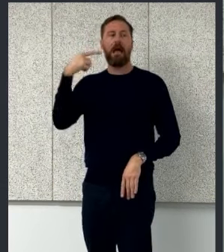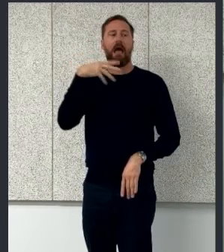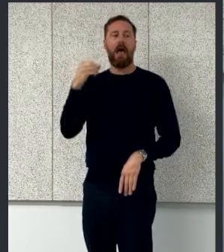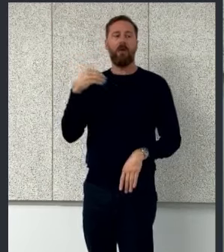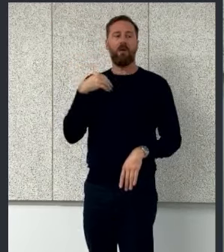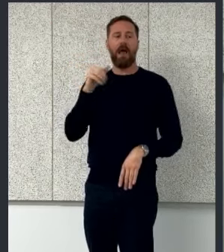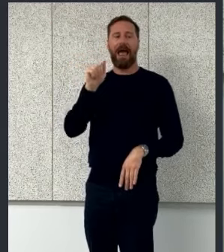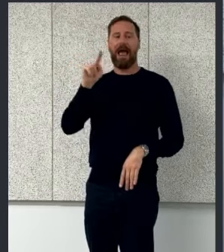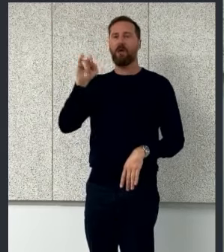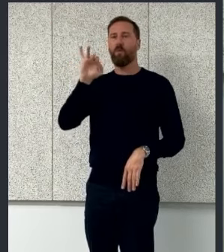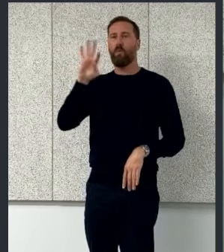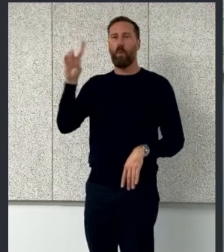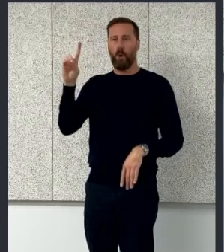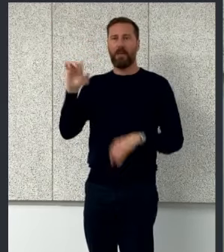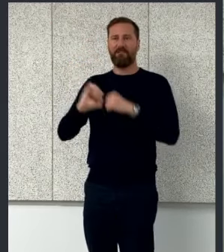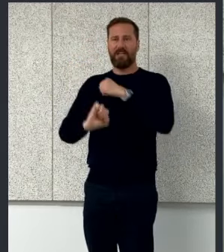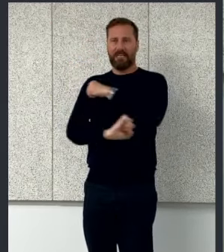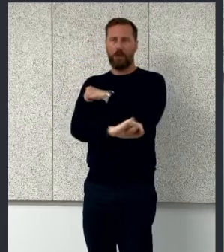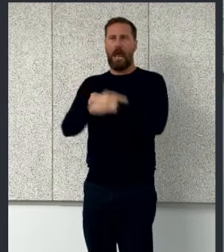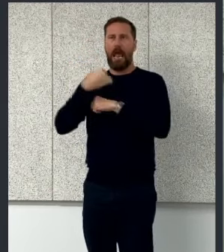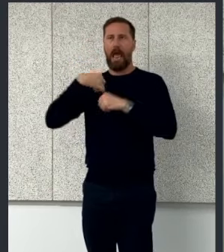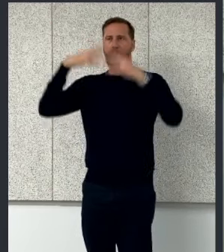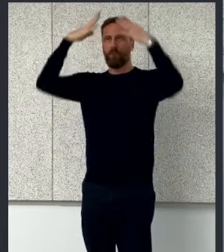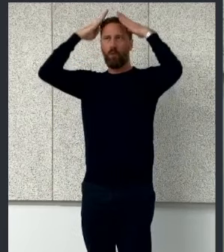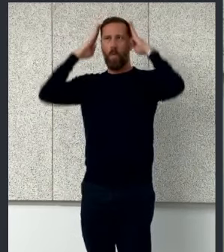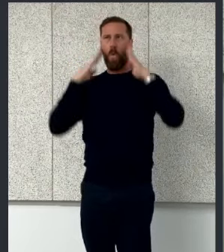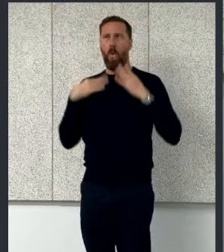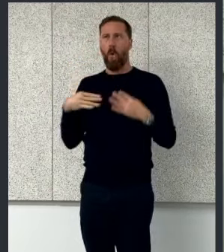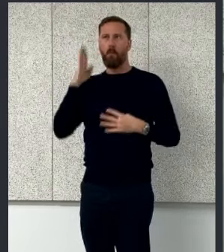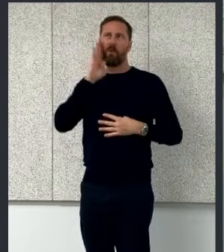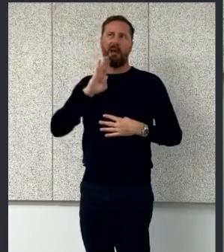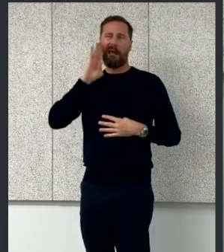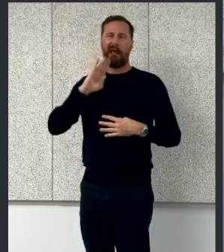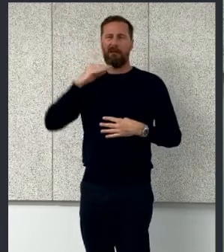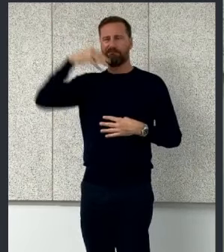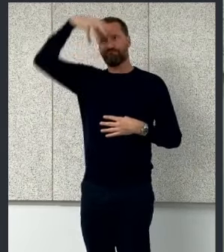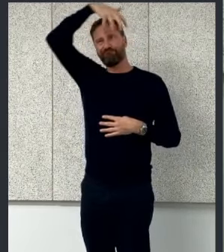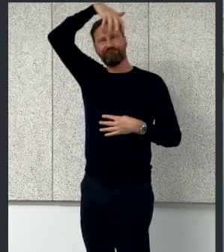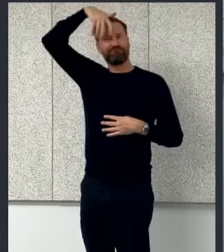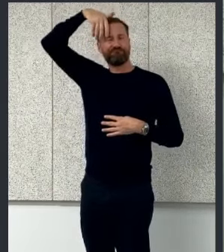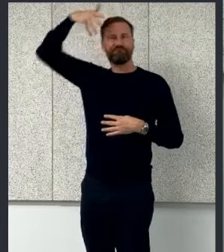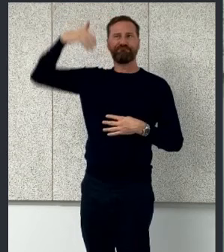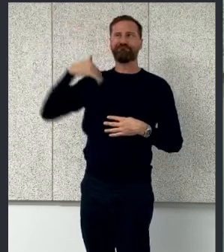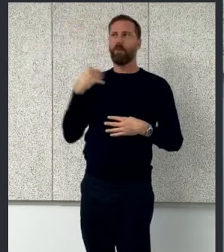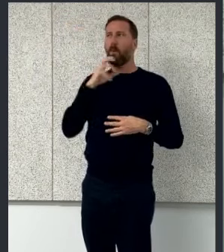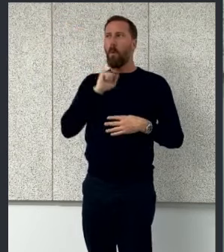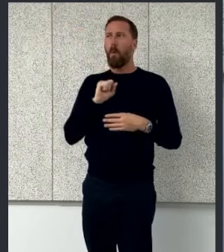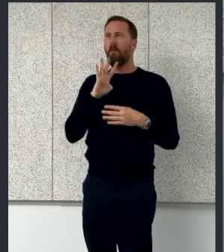Long brown hair, bangs, mid-40s, and a sweater with